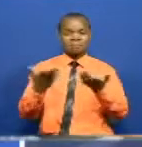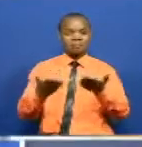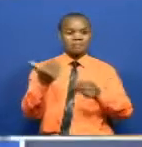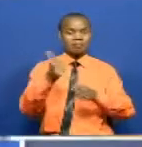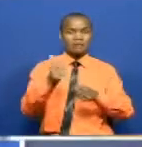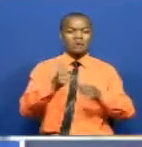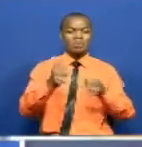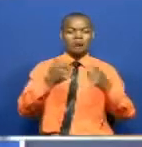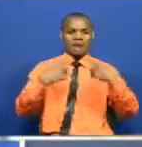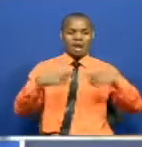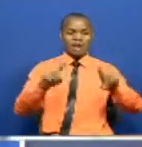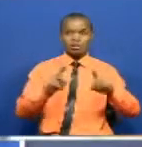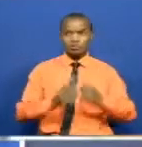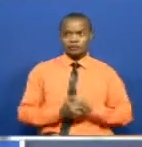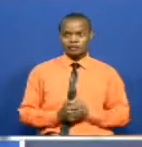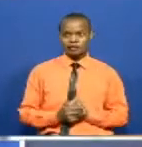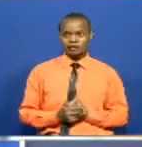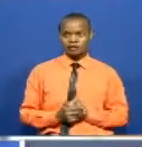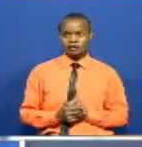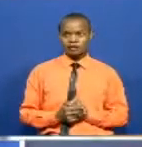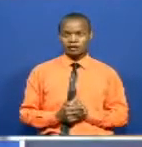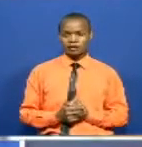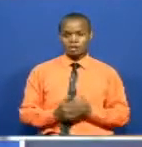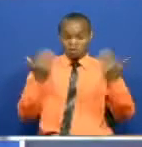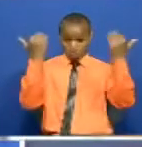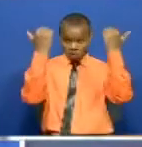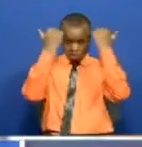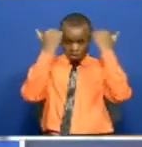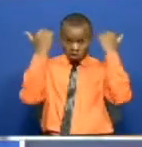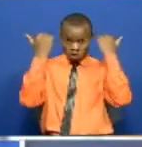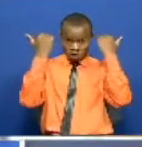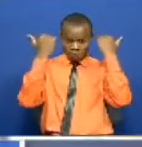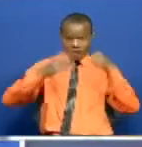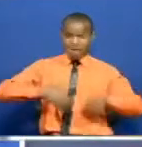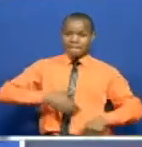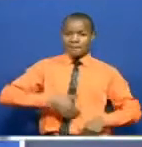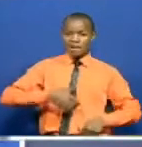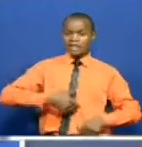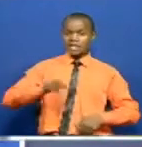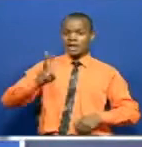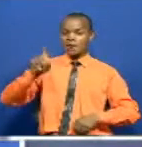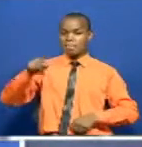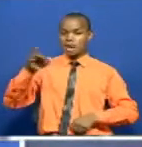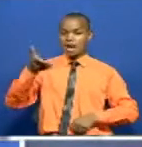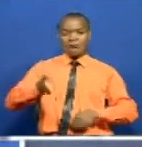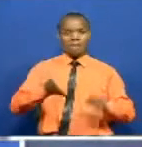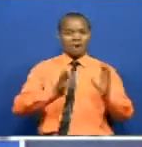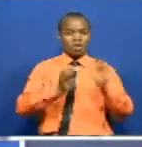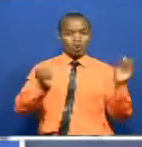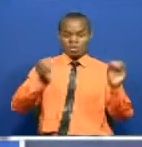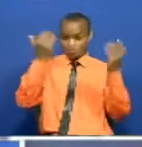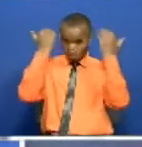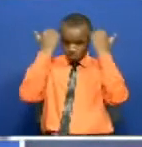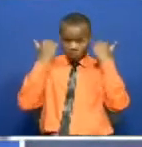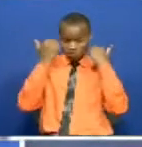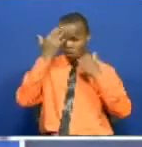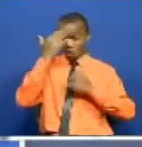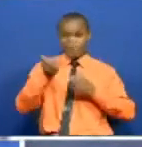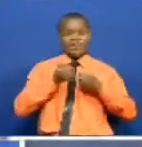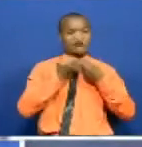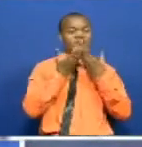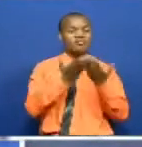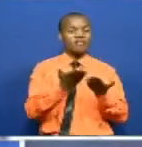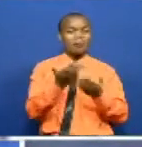summoned. Hakuwa kotini leo kwa sababu ambazo ni kwamba yeye hakuarifiwa. Kulingana na sheria za Kenya,